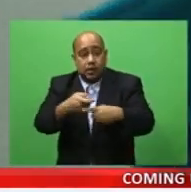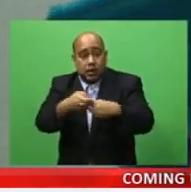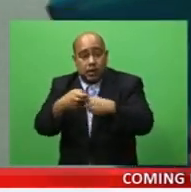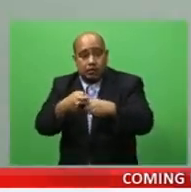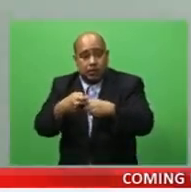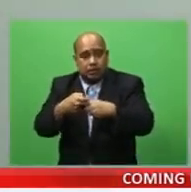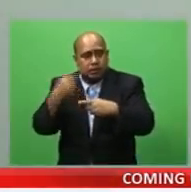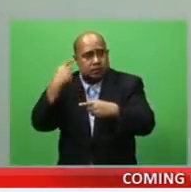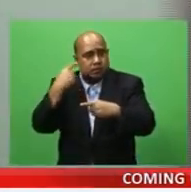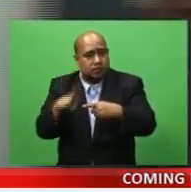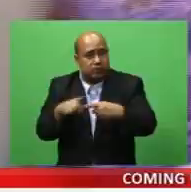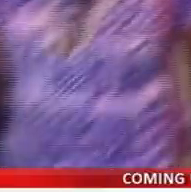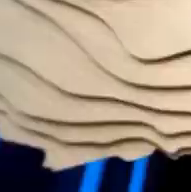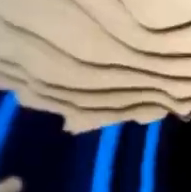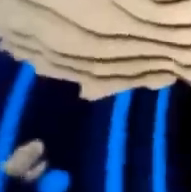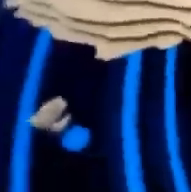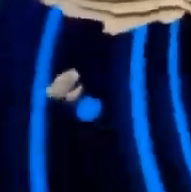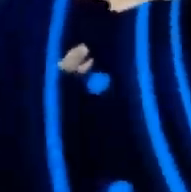bail.